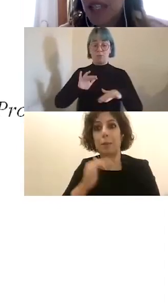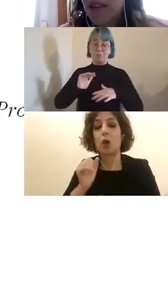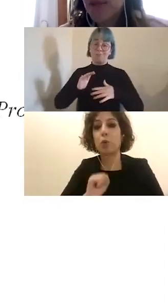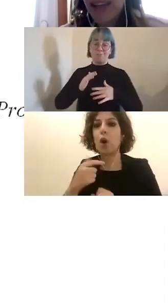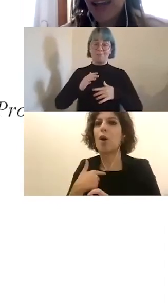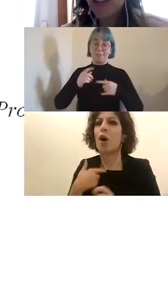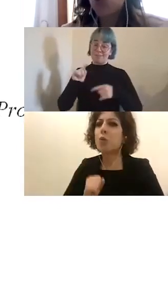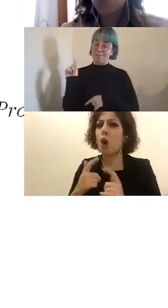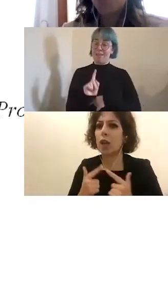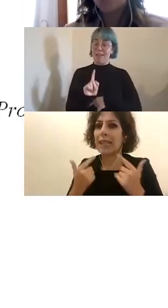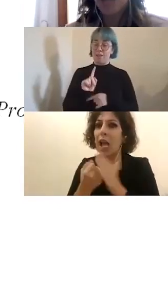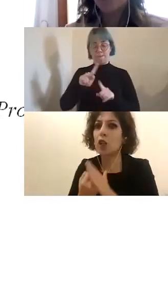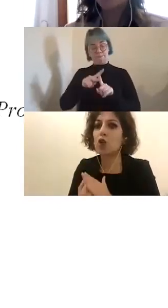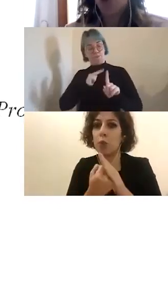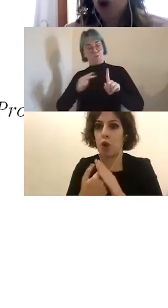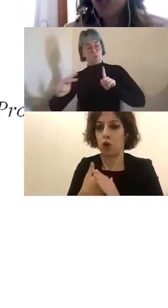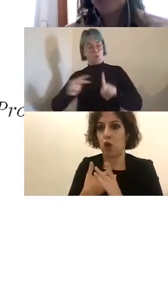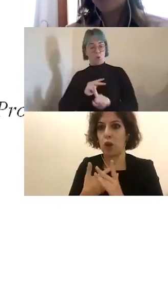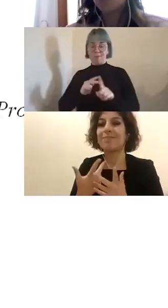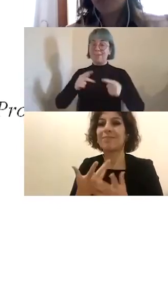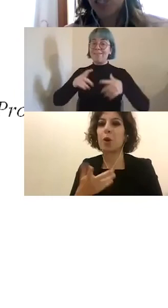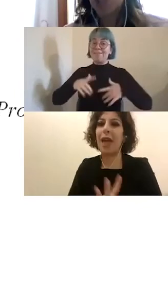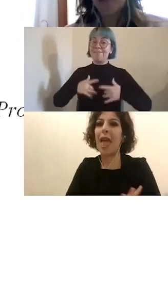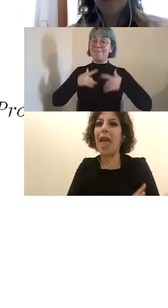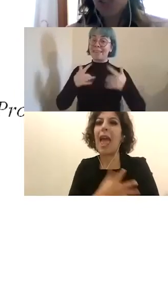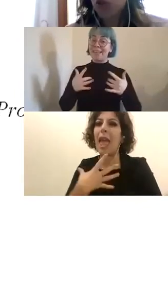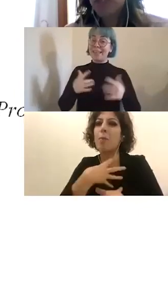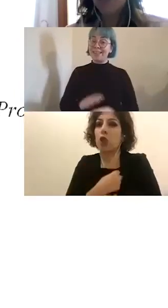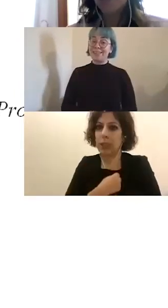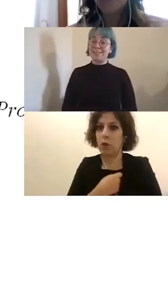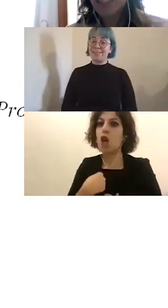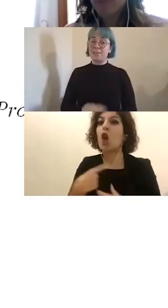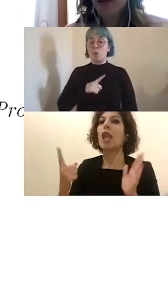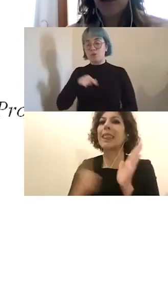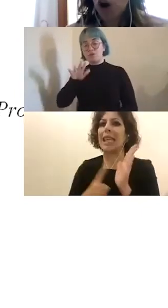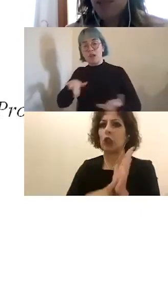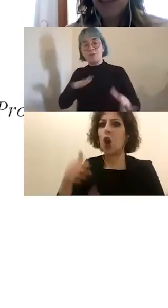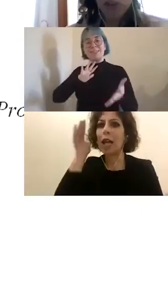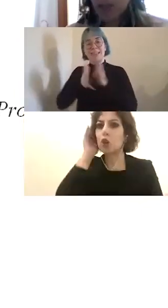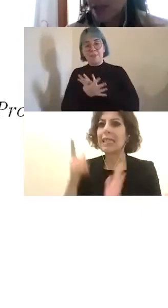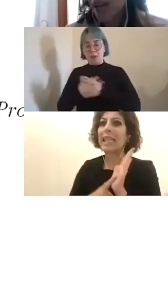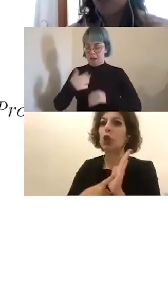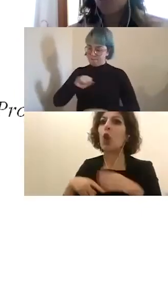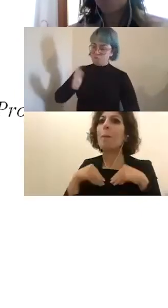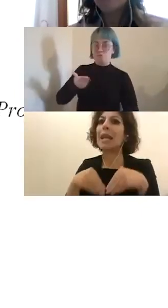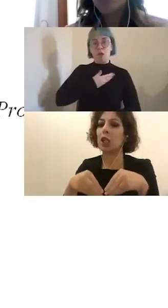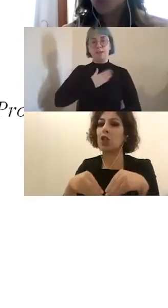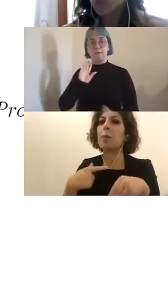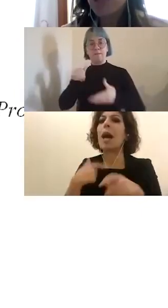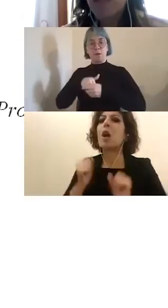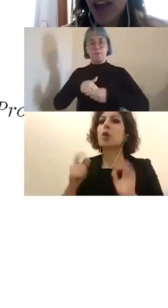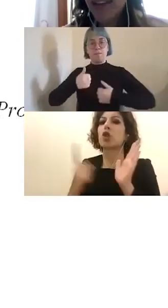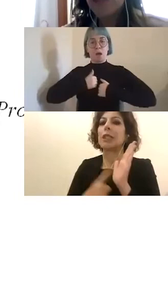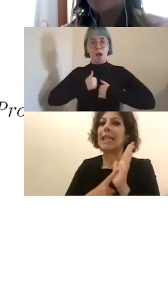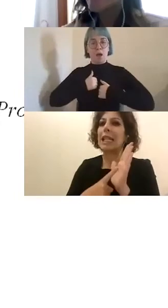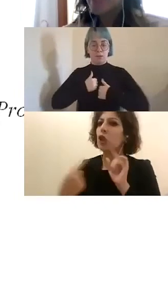From a point of view of feelings, because I was damaged, so I have the right to participate, to